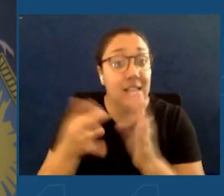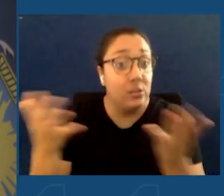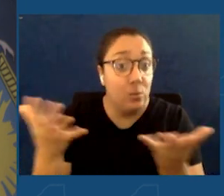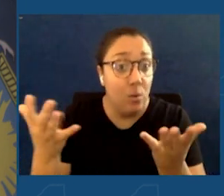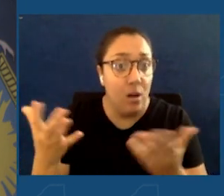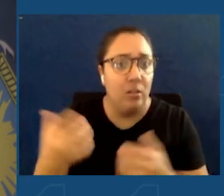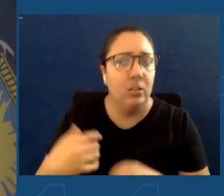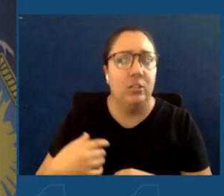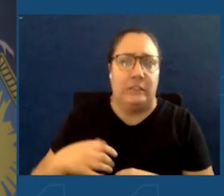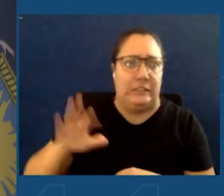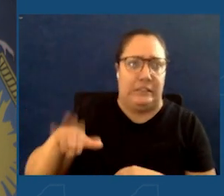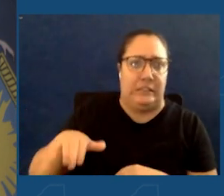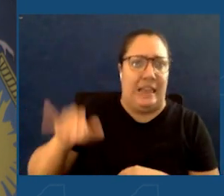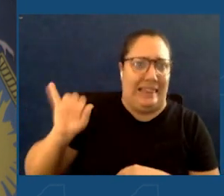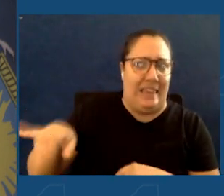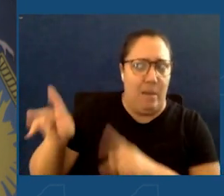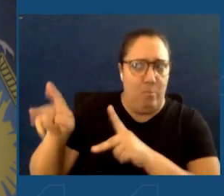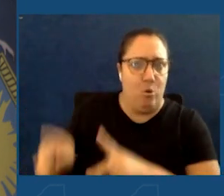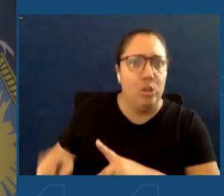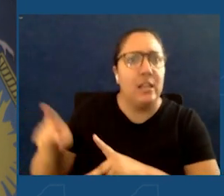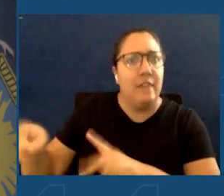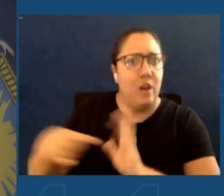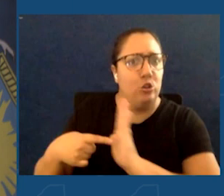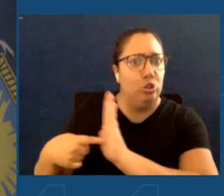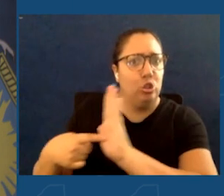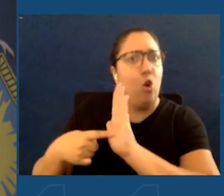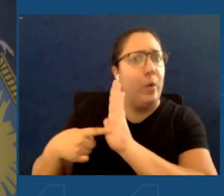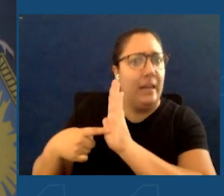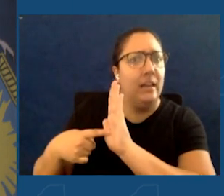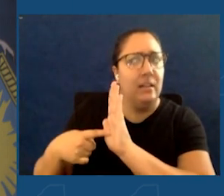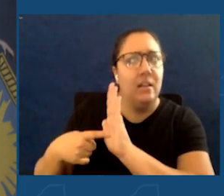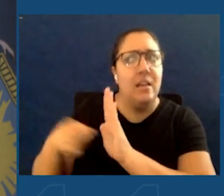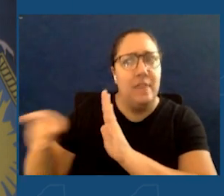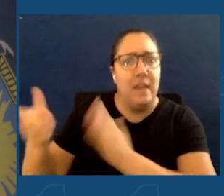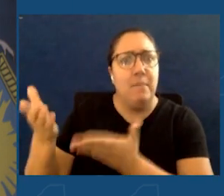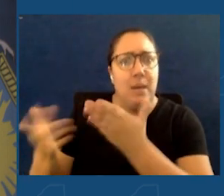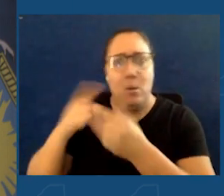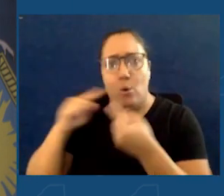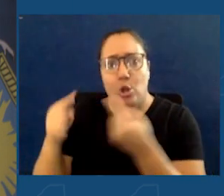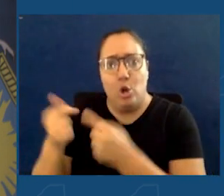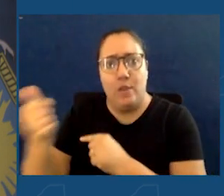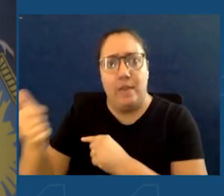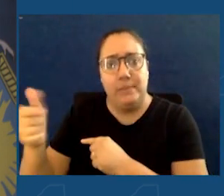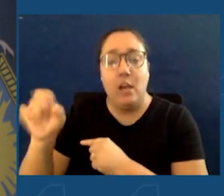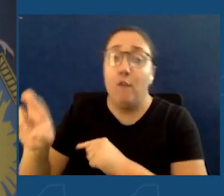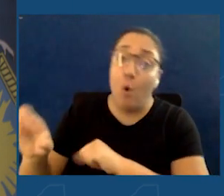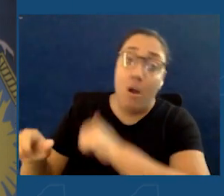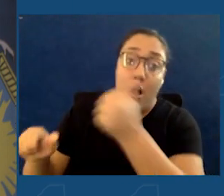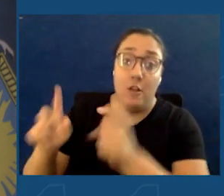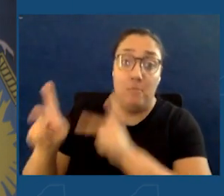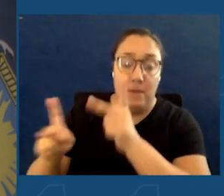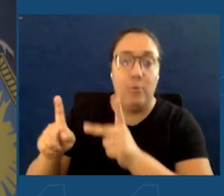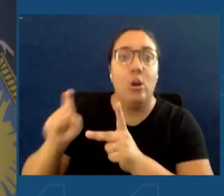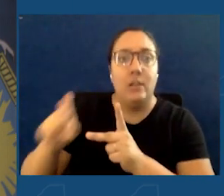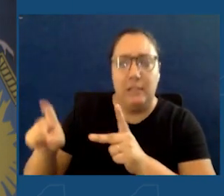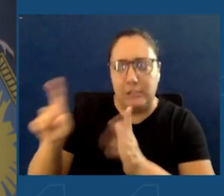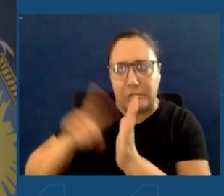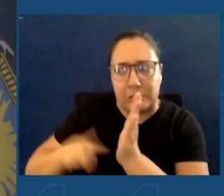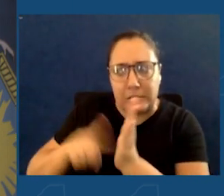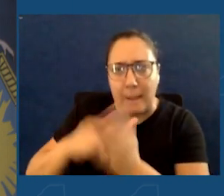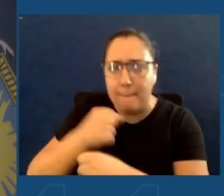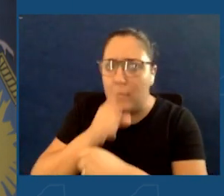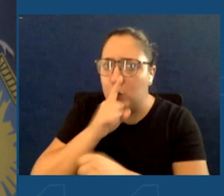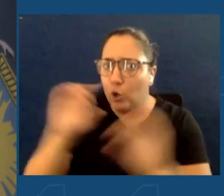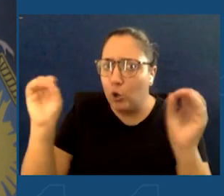signs that they might do harm to themselves or others, and they need to make sure we need to make sure they don't have guns in their possession or access